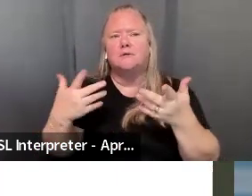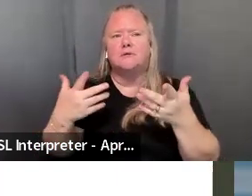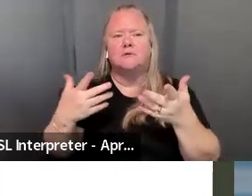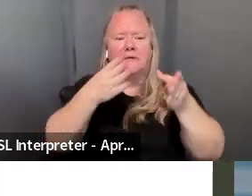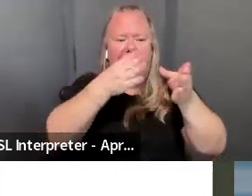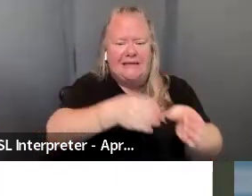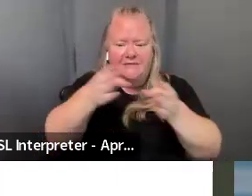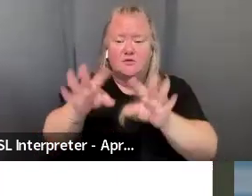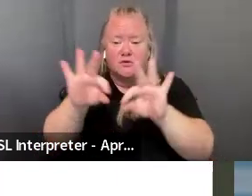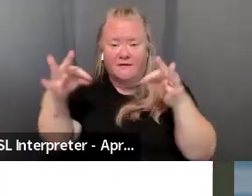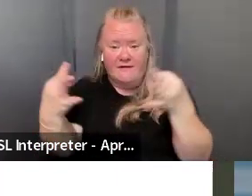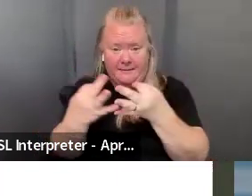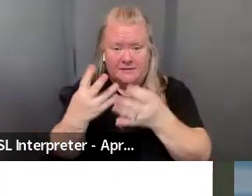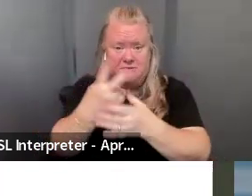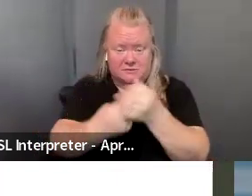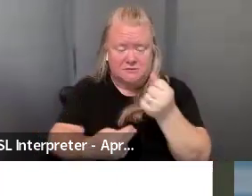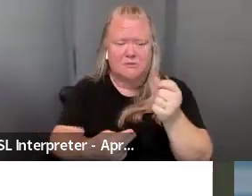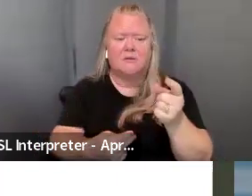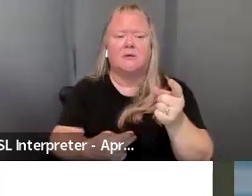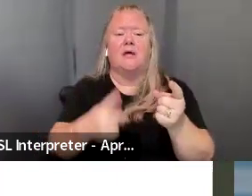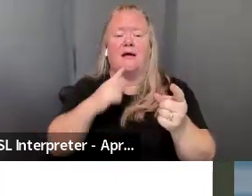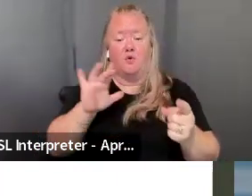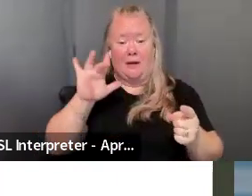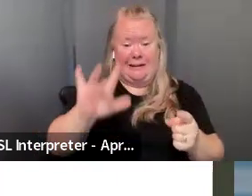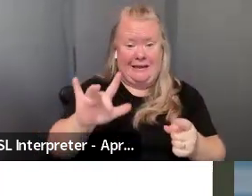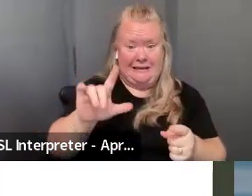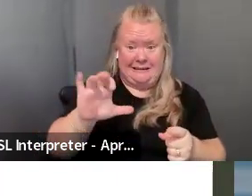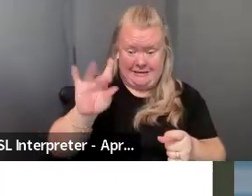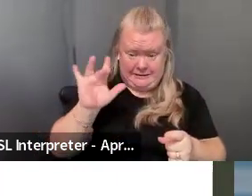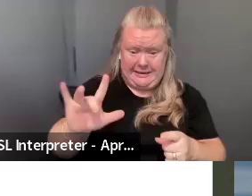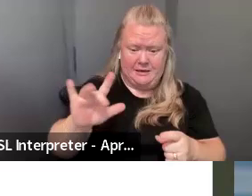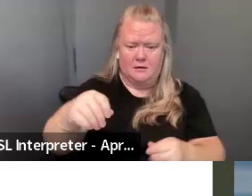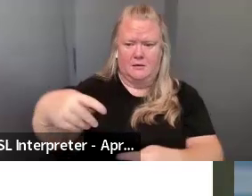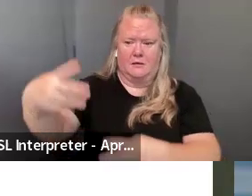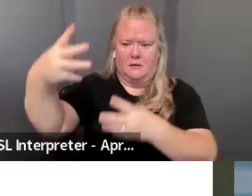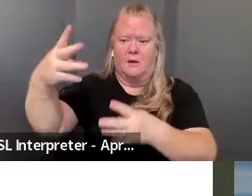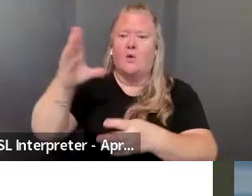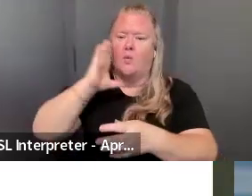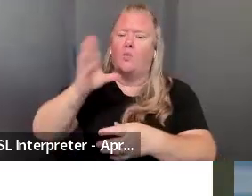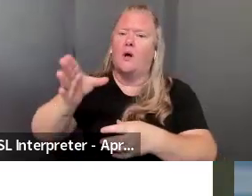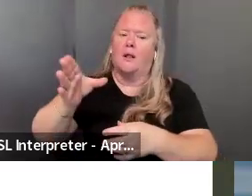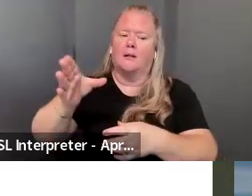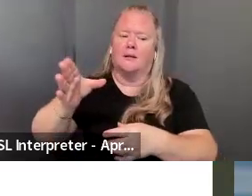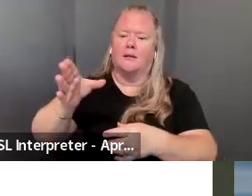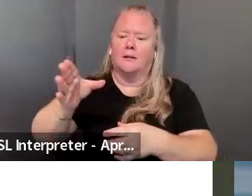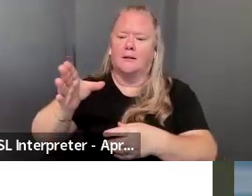individuals and families. And if you click on that link, there is a